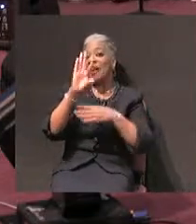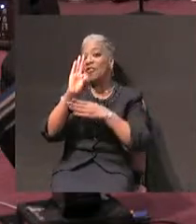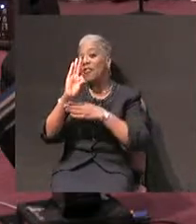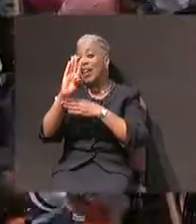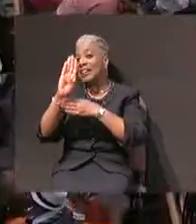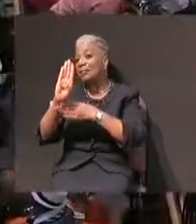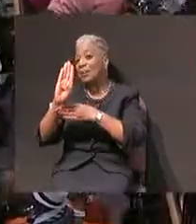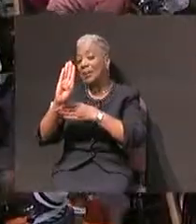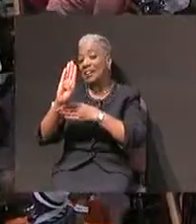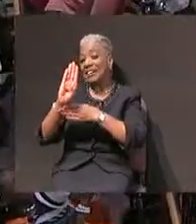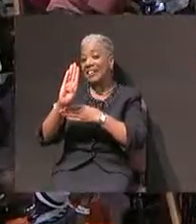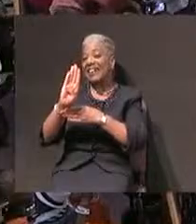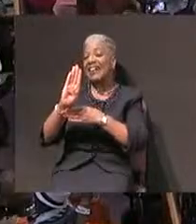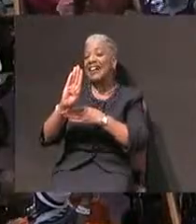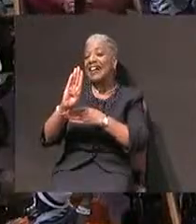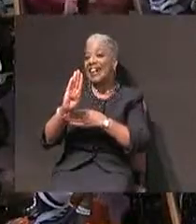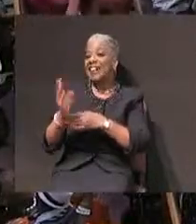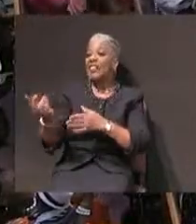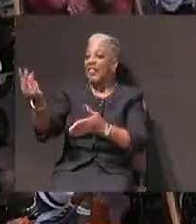Sunday.